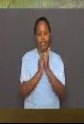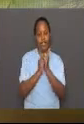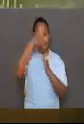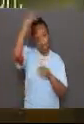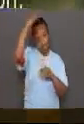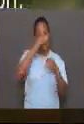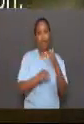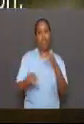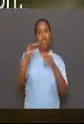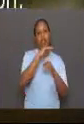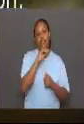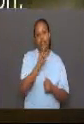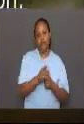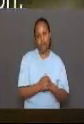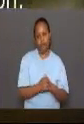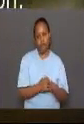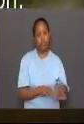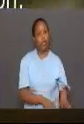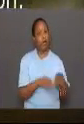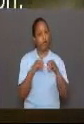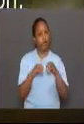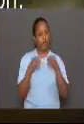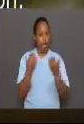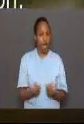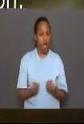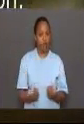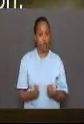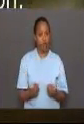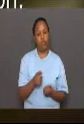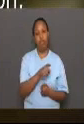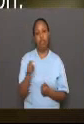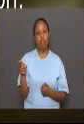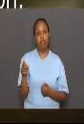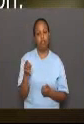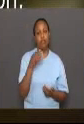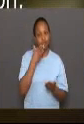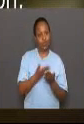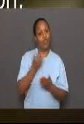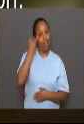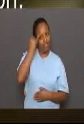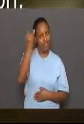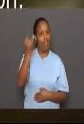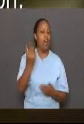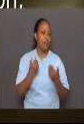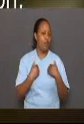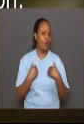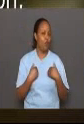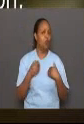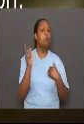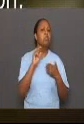Constitution. Students, now that you have a good idea of what